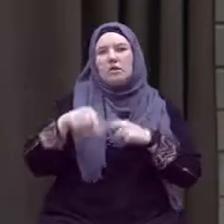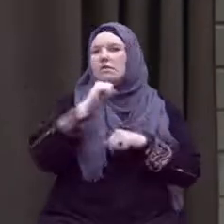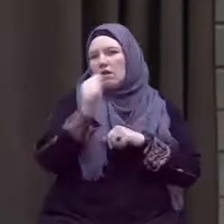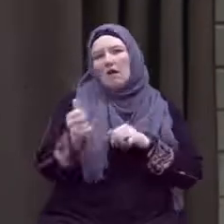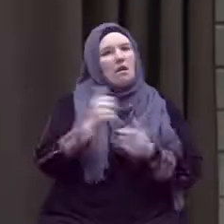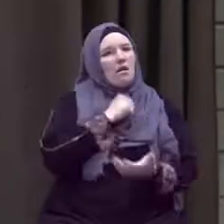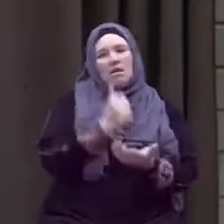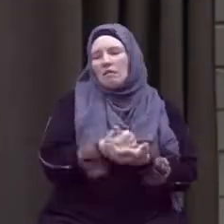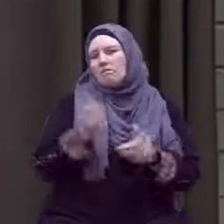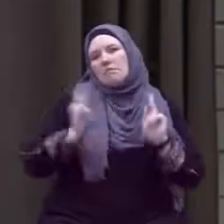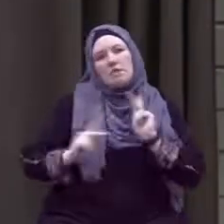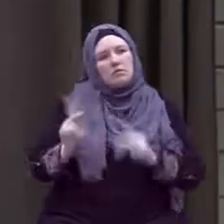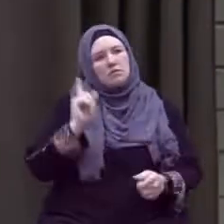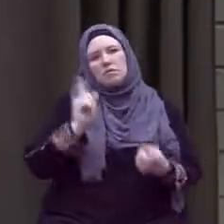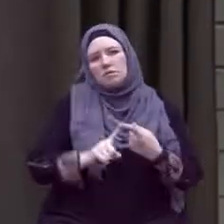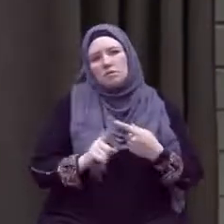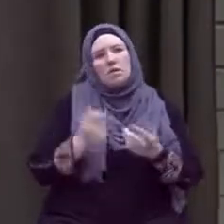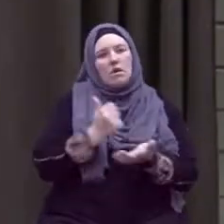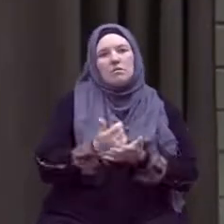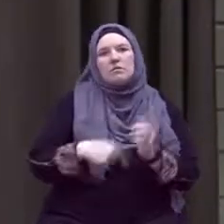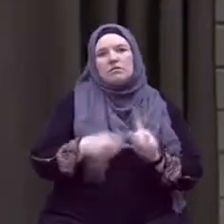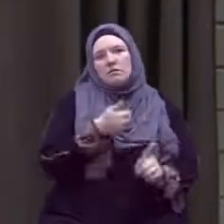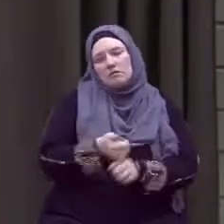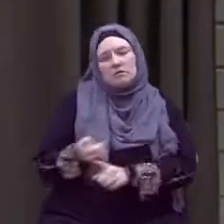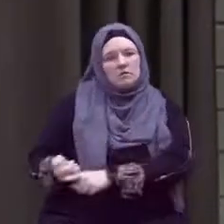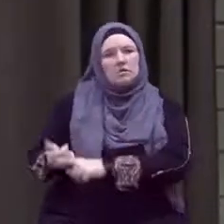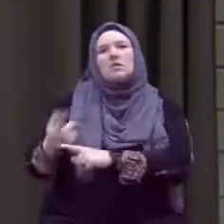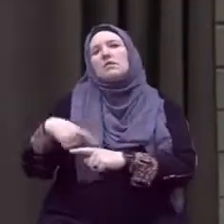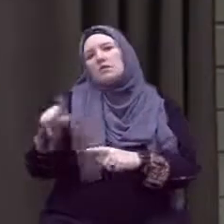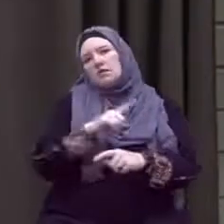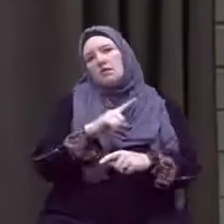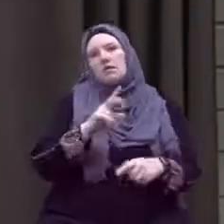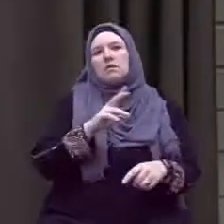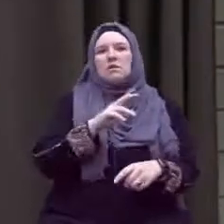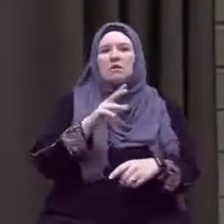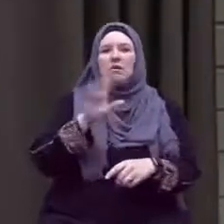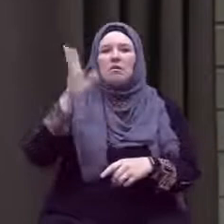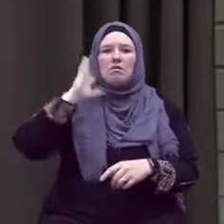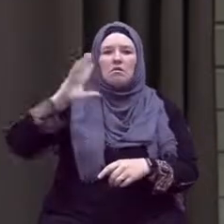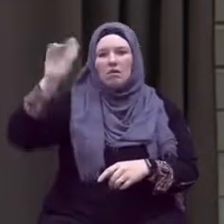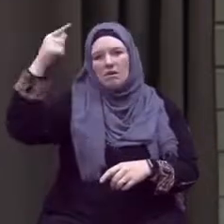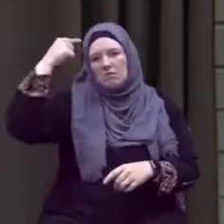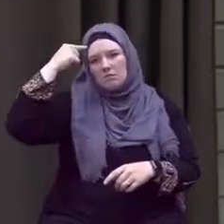not helping people to help themselves. The regime is itself